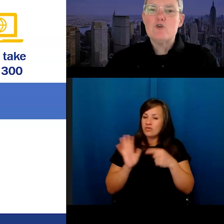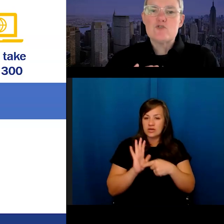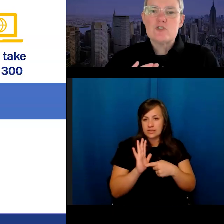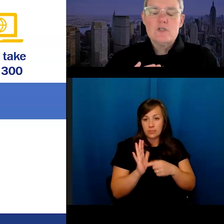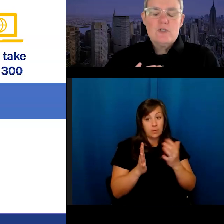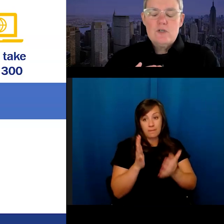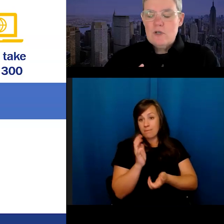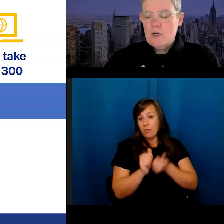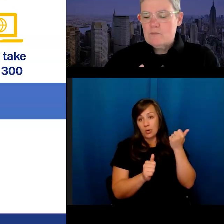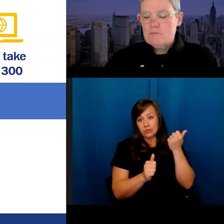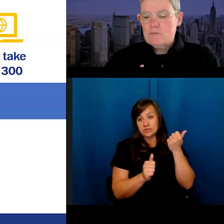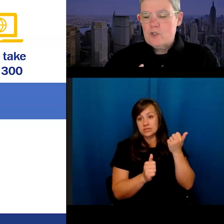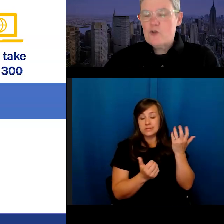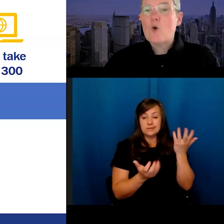probably